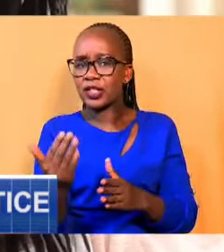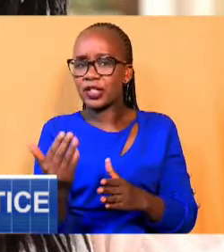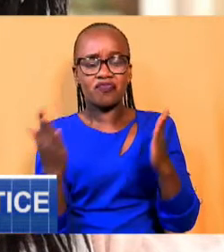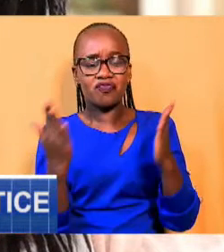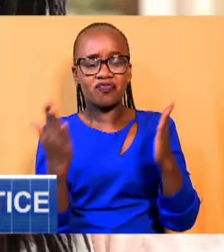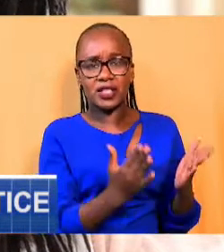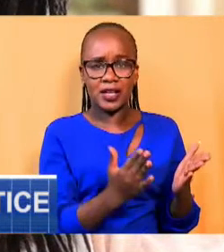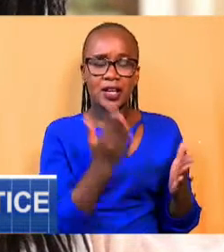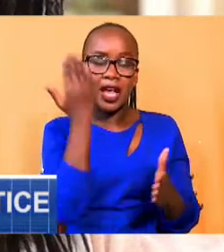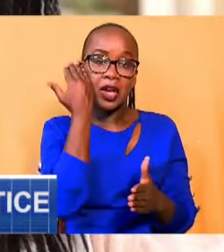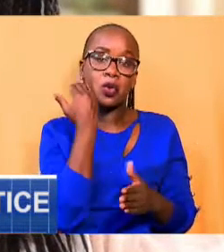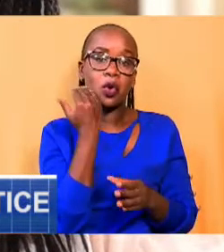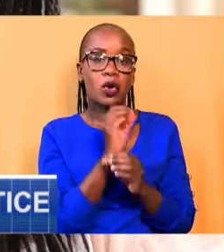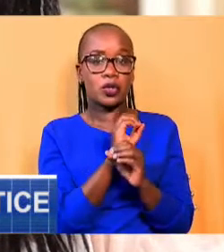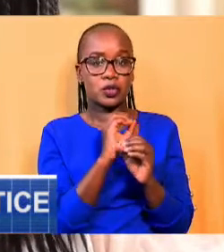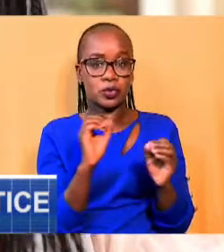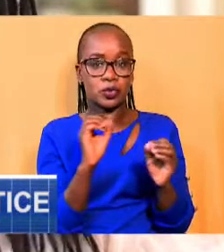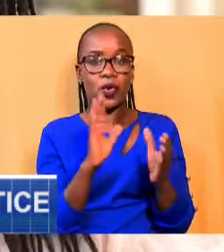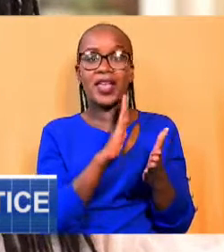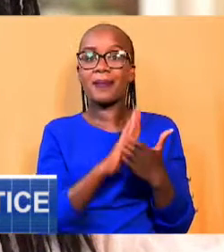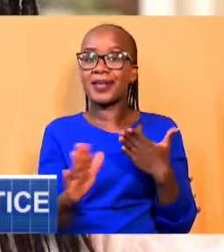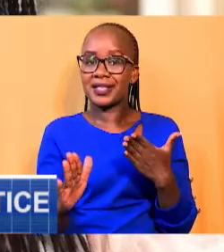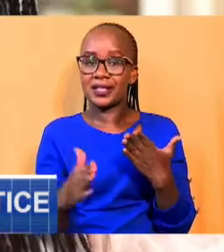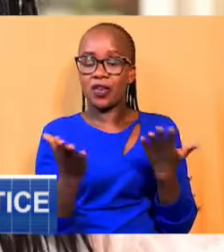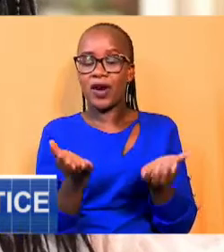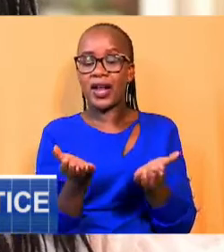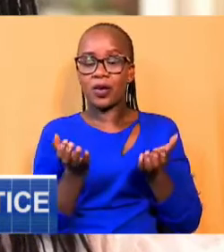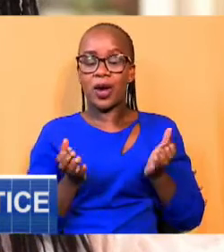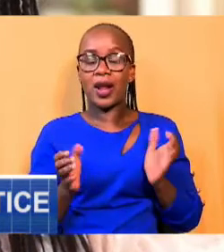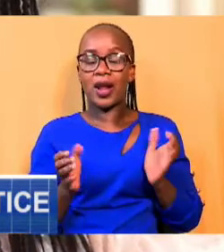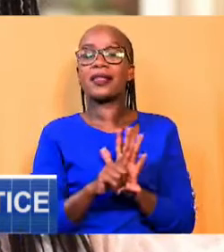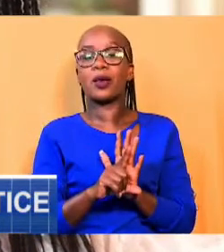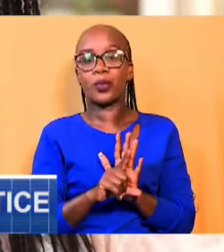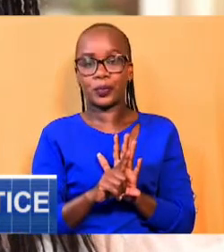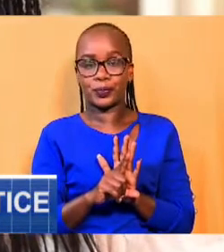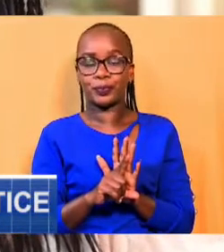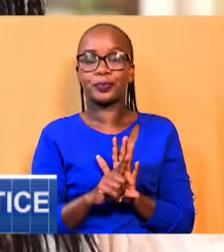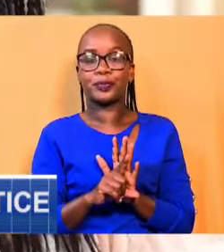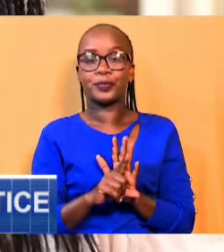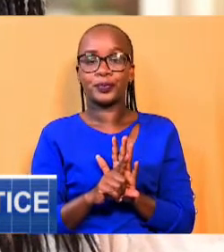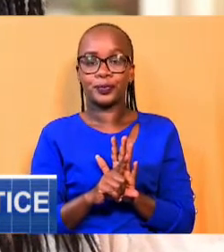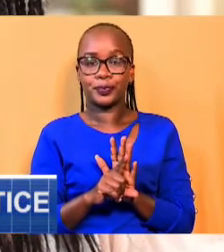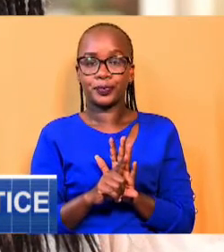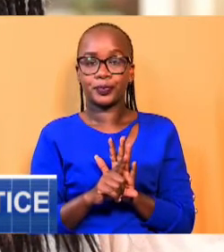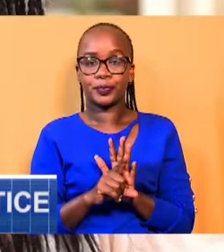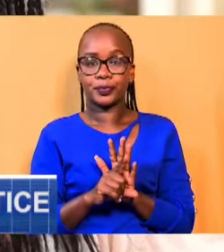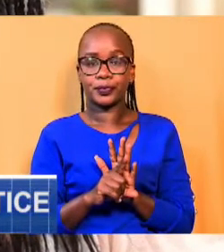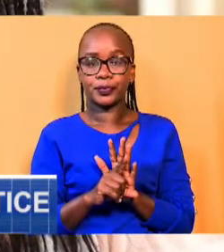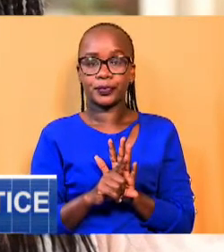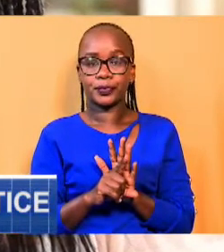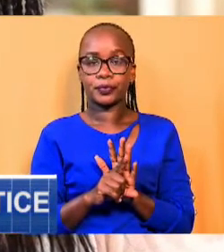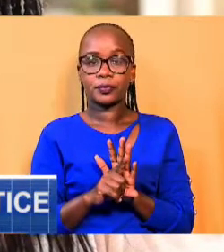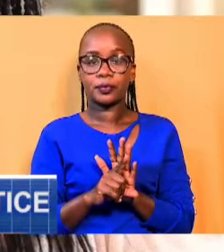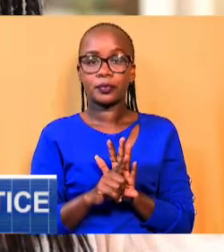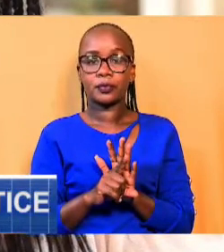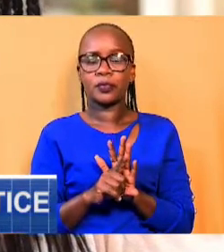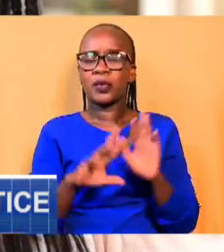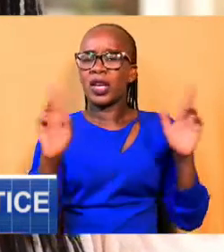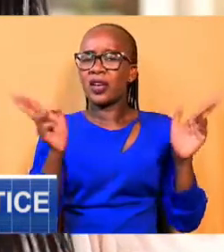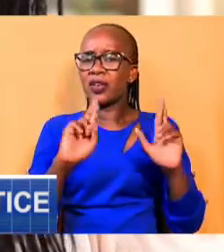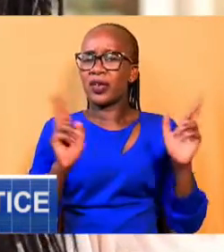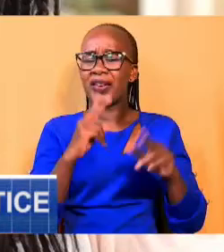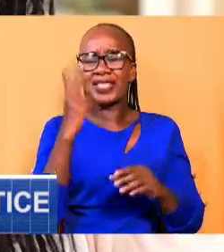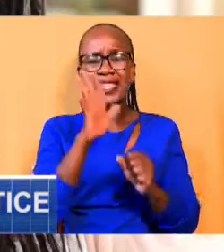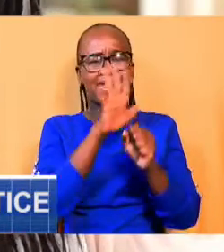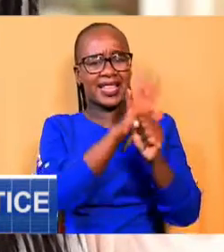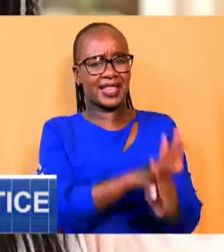to to court immediately as required by law. So you can already see